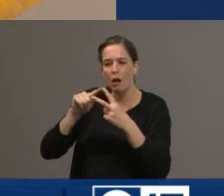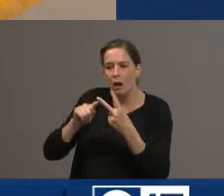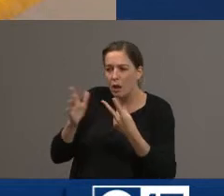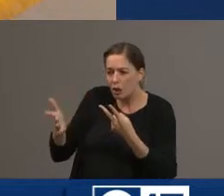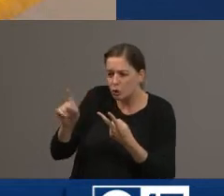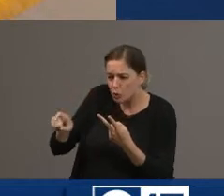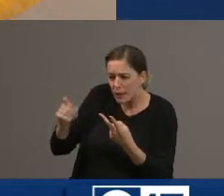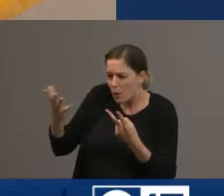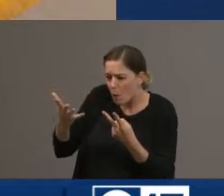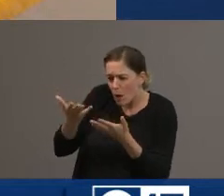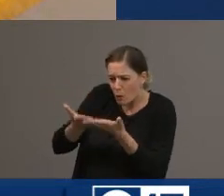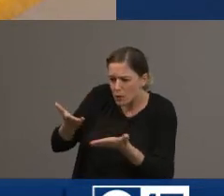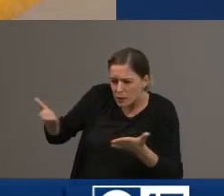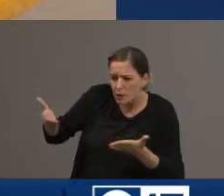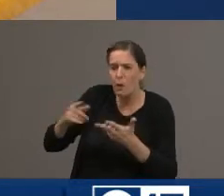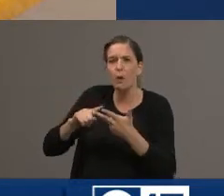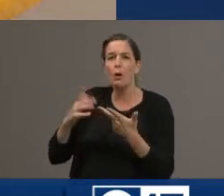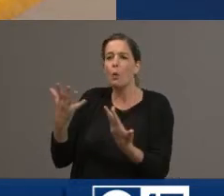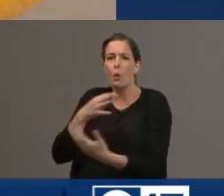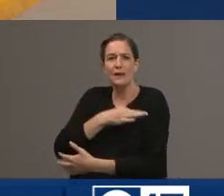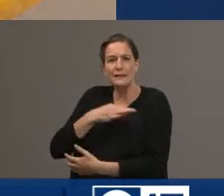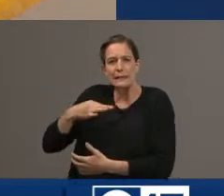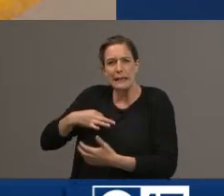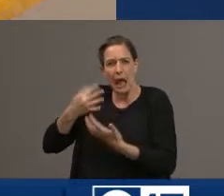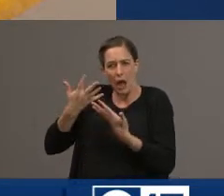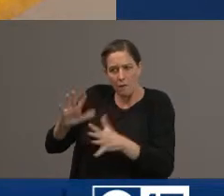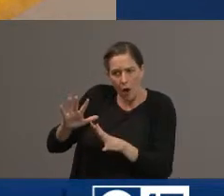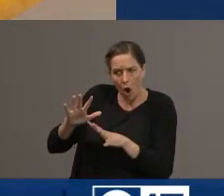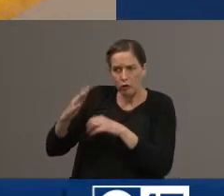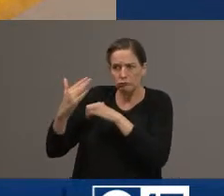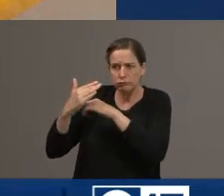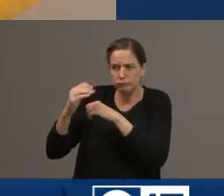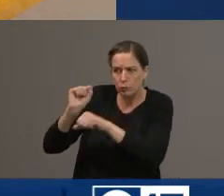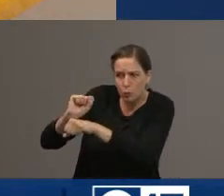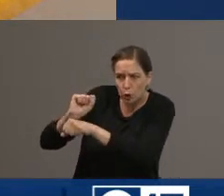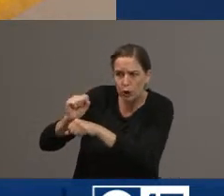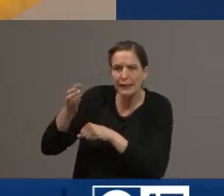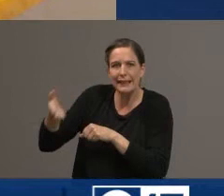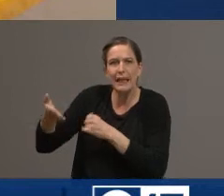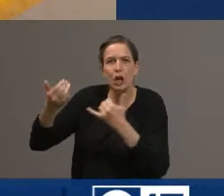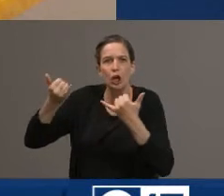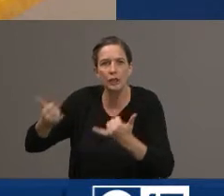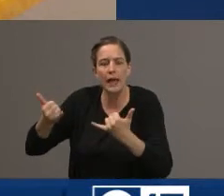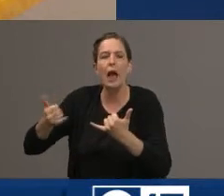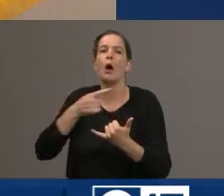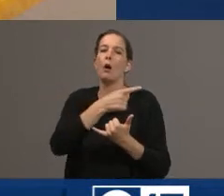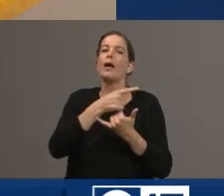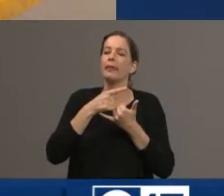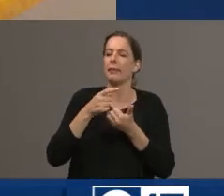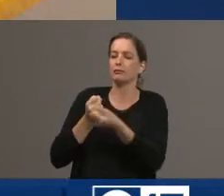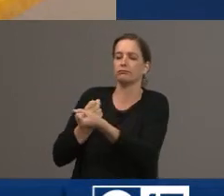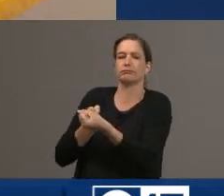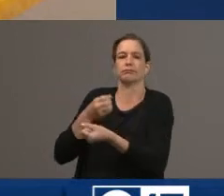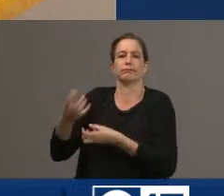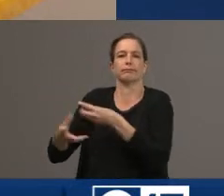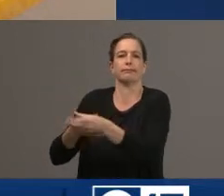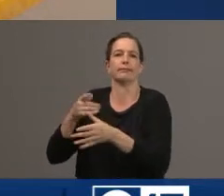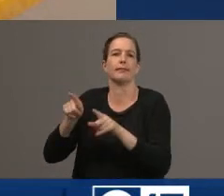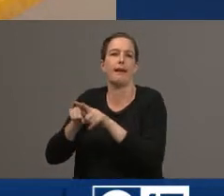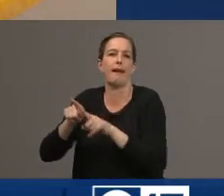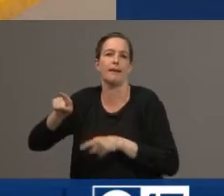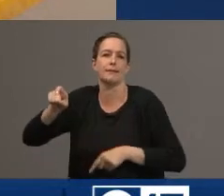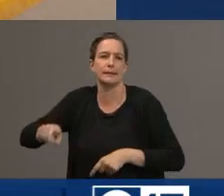they've already implemented, and that is a recommendation to those specific hospitals if they do need additional staffing or